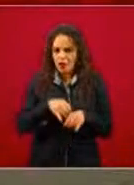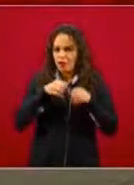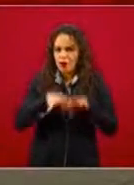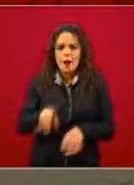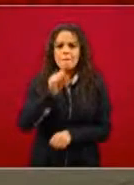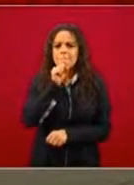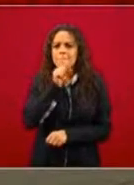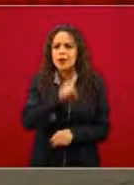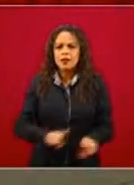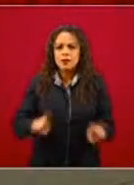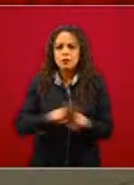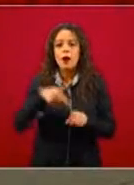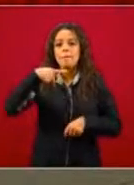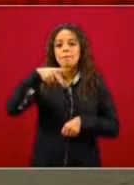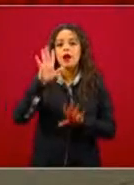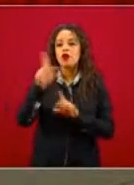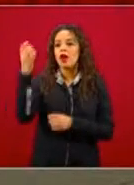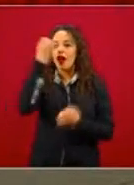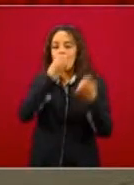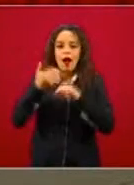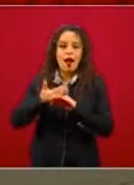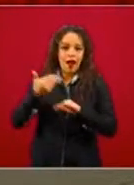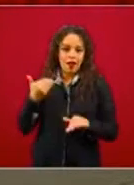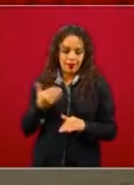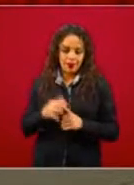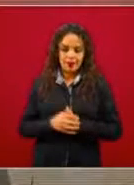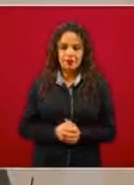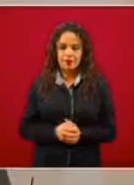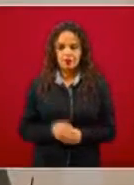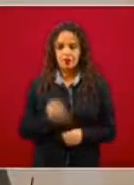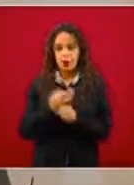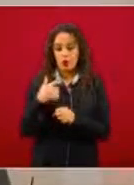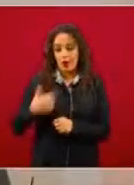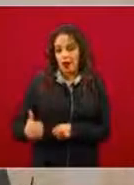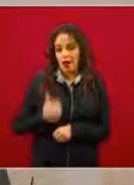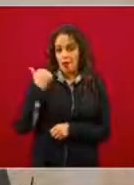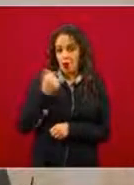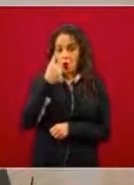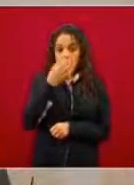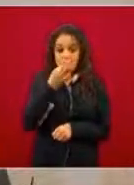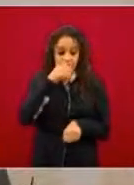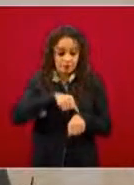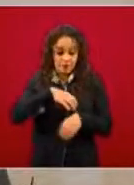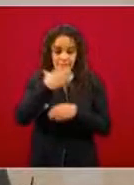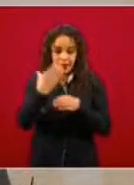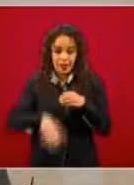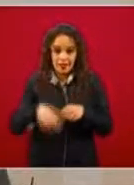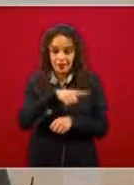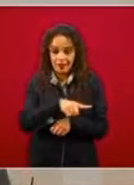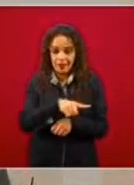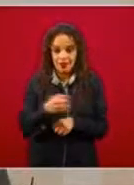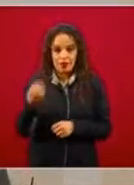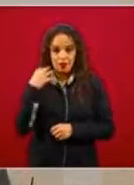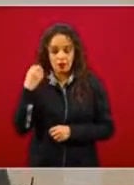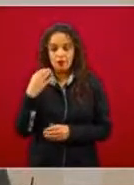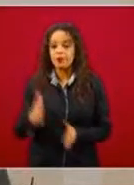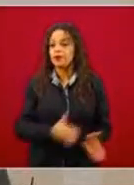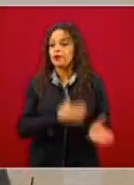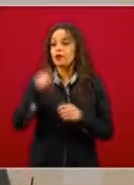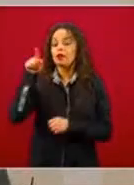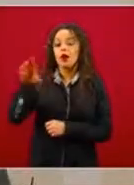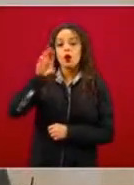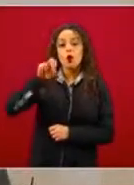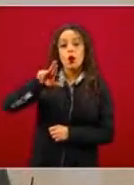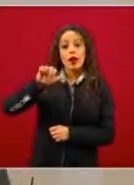presented every single day. We just analyze them a little bit further. And before this conference